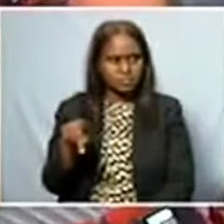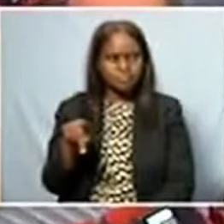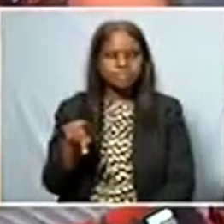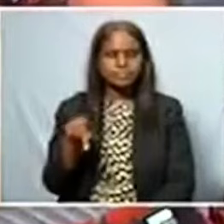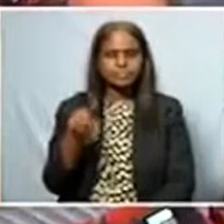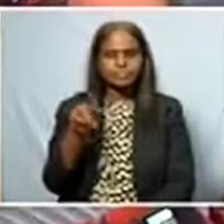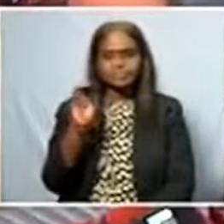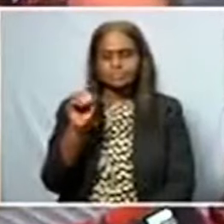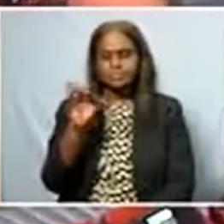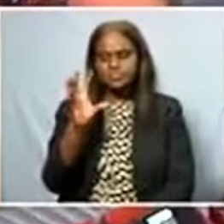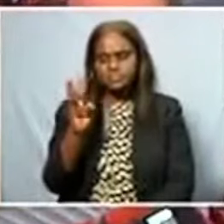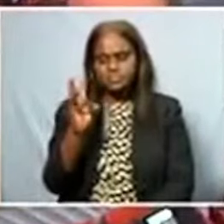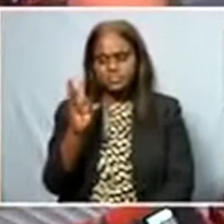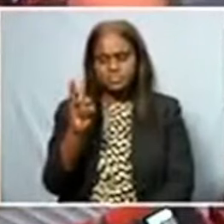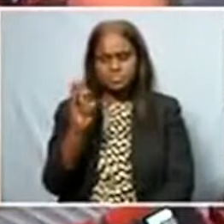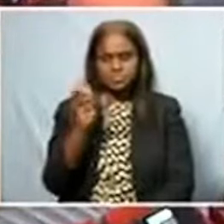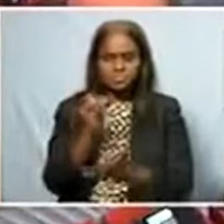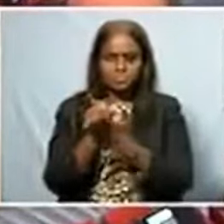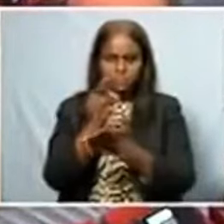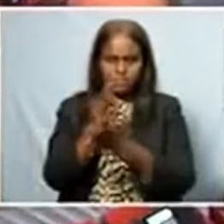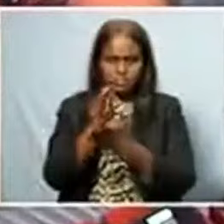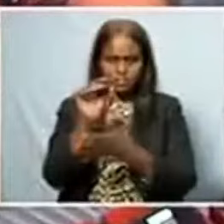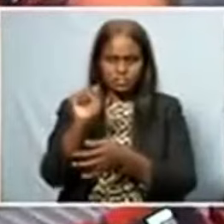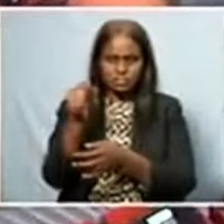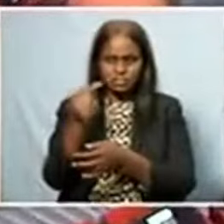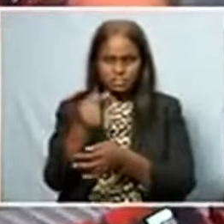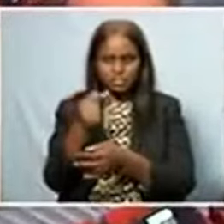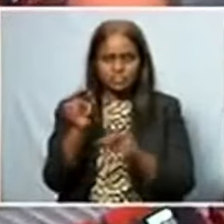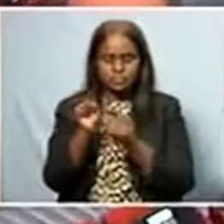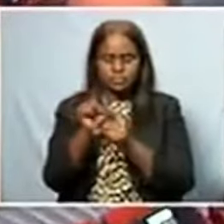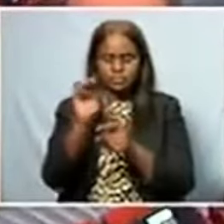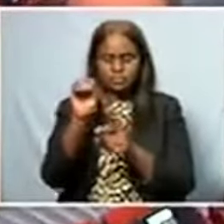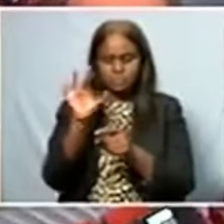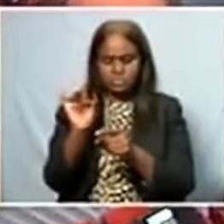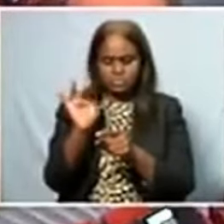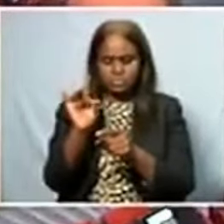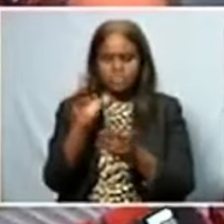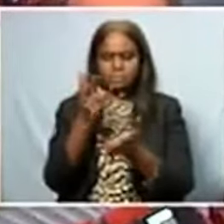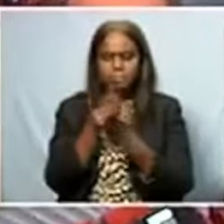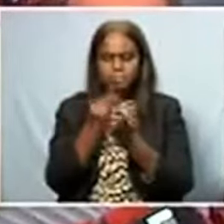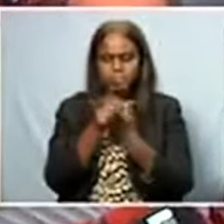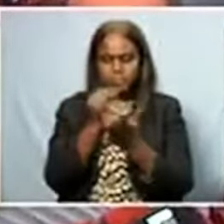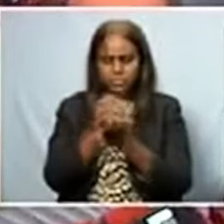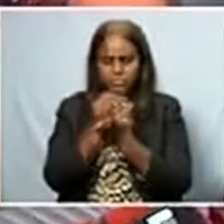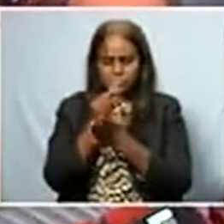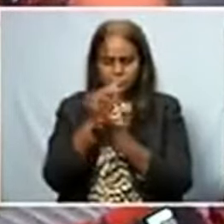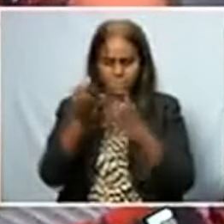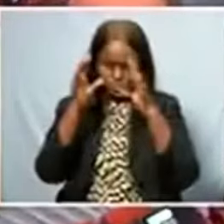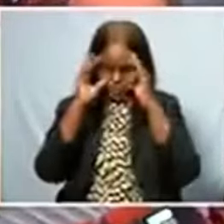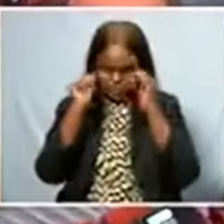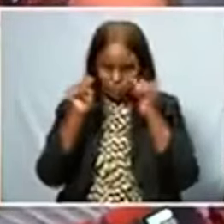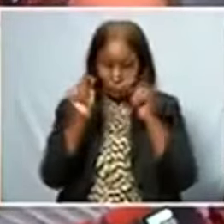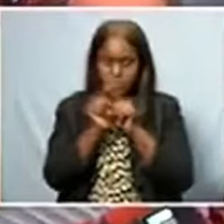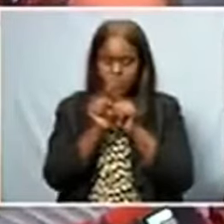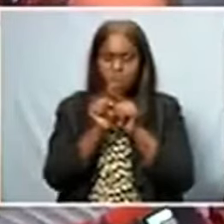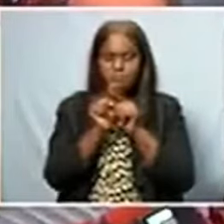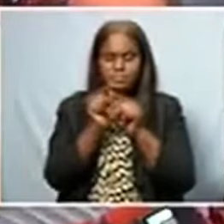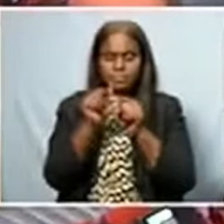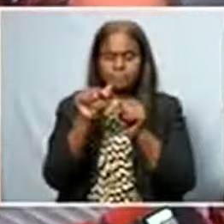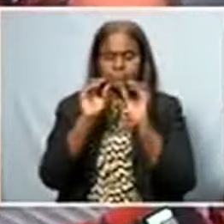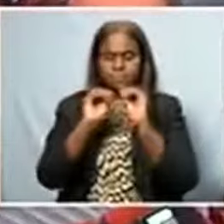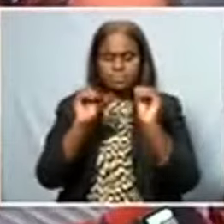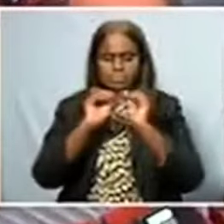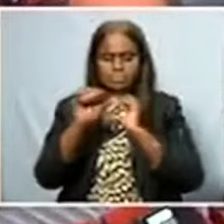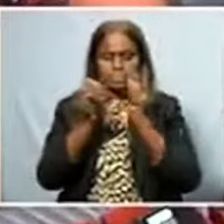Head 07, Office of the Auditor General. Head 08, Cabinet Office, Office of the President. Head 09, Teaching